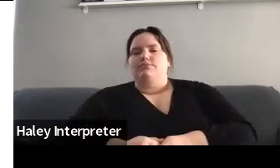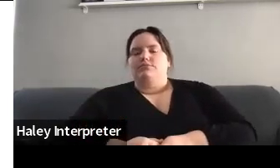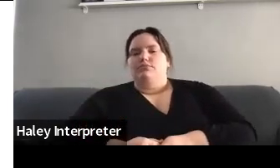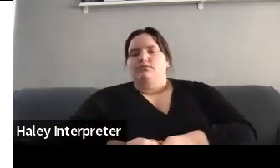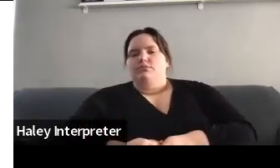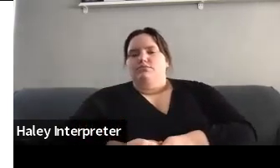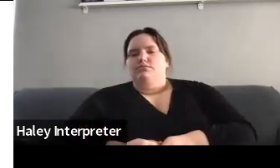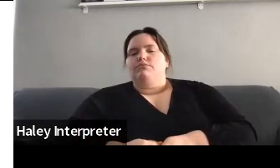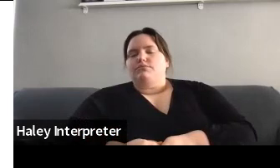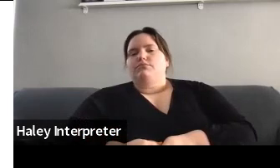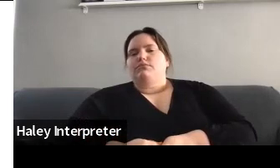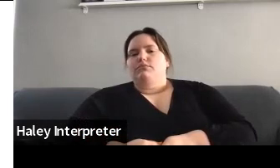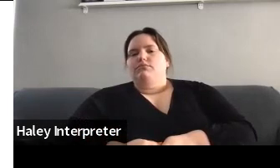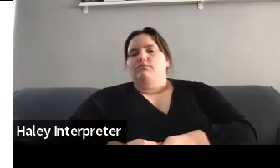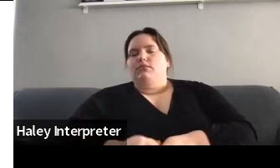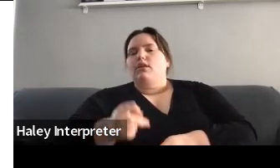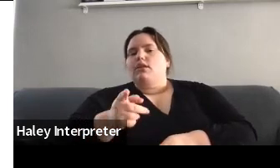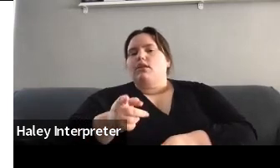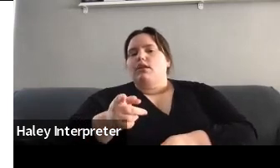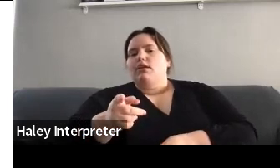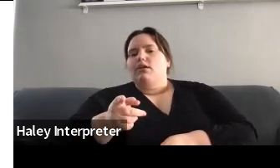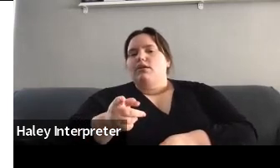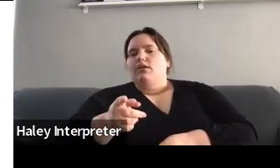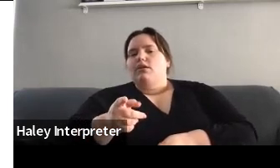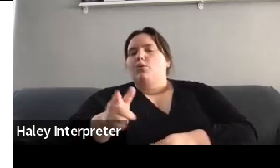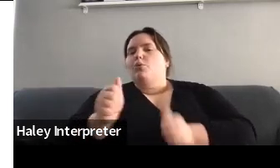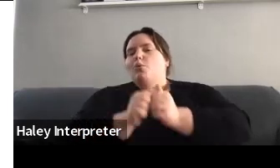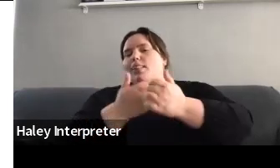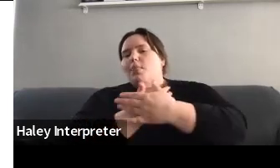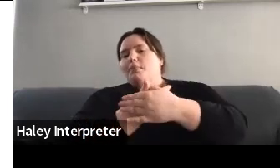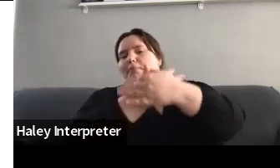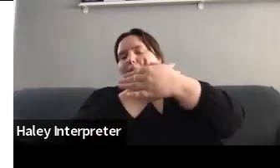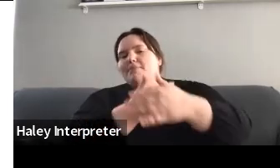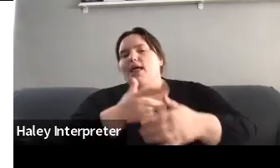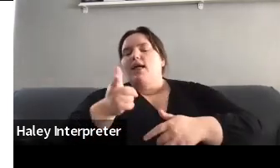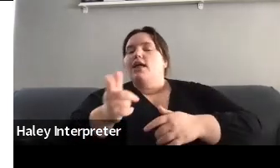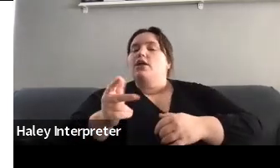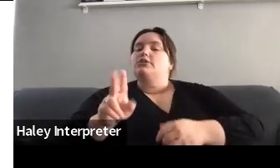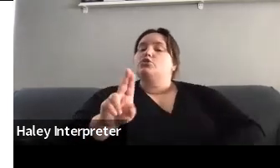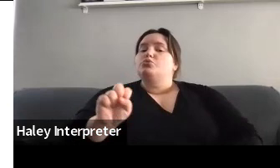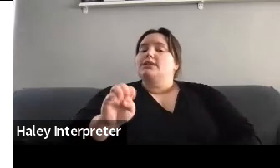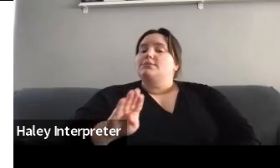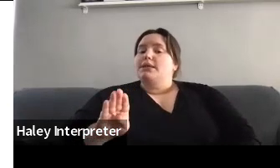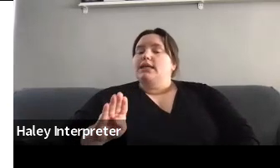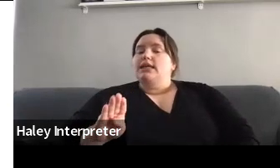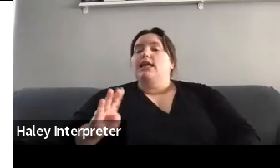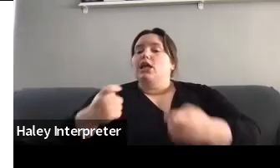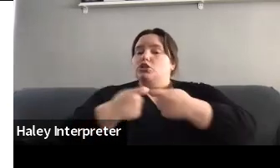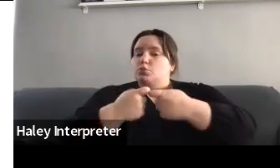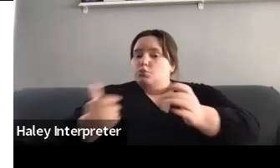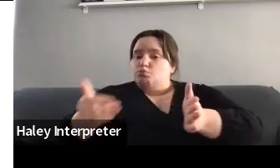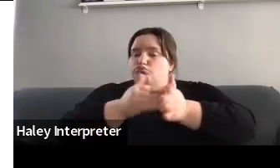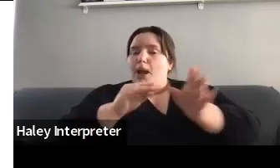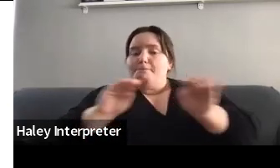ball track is one that is USB operated or USB chargeable and moves on its